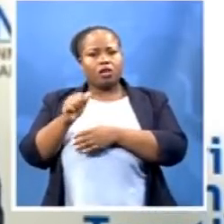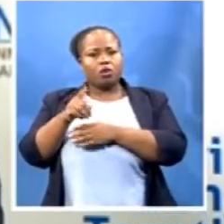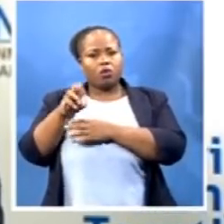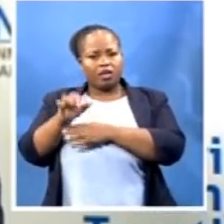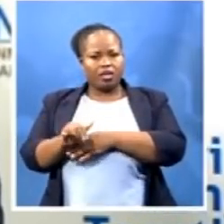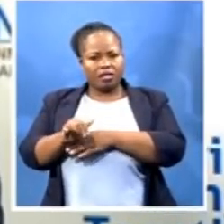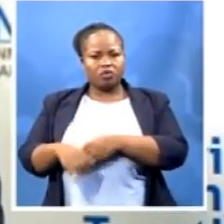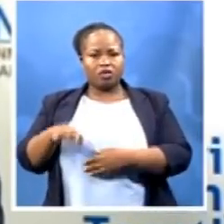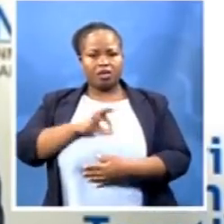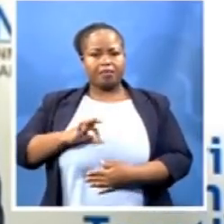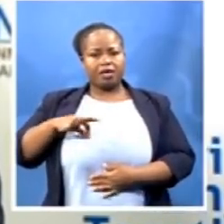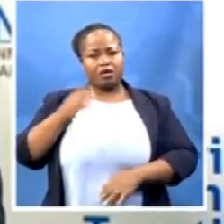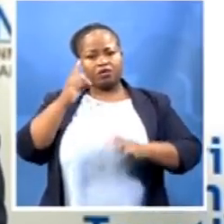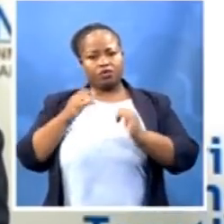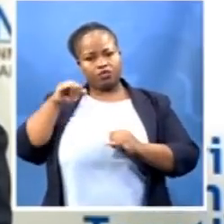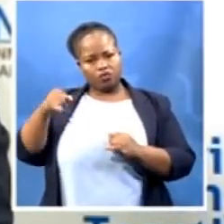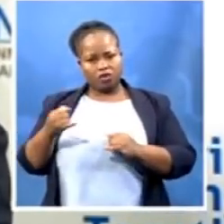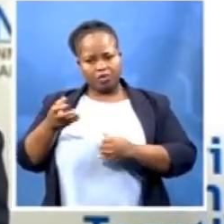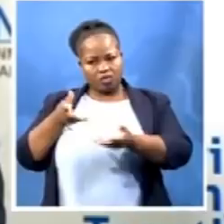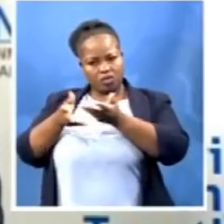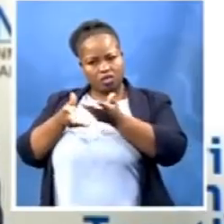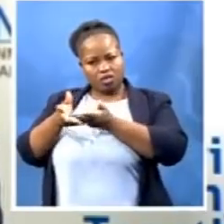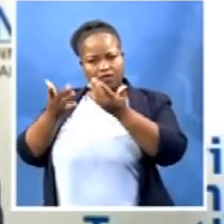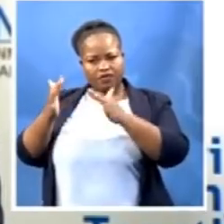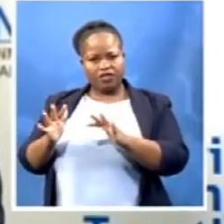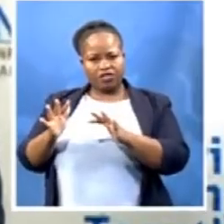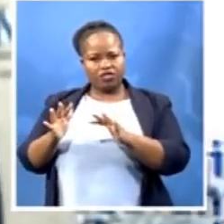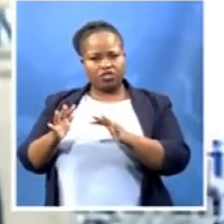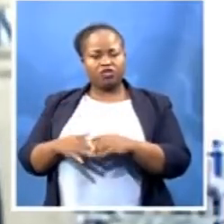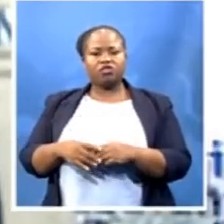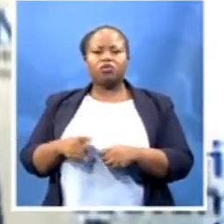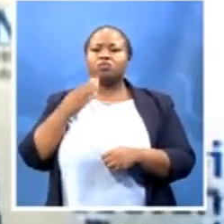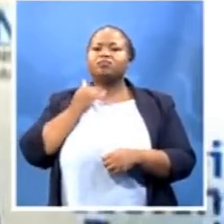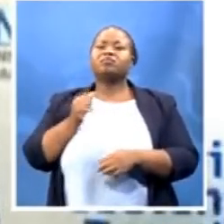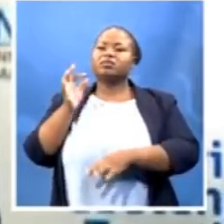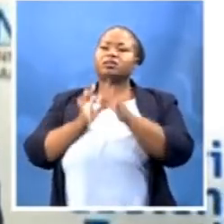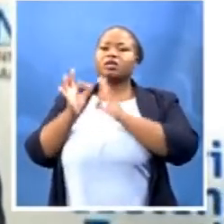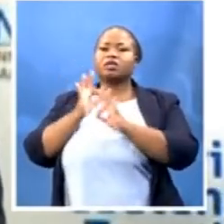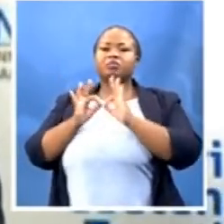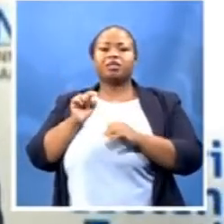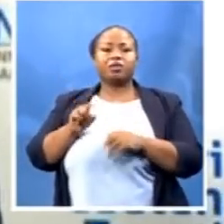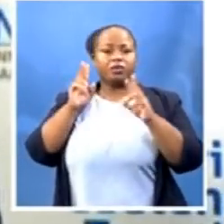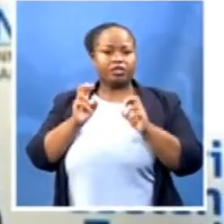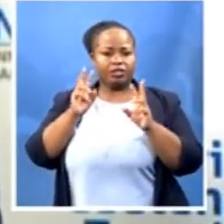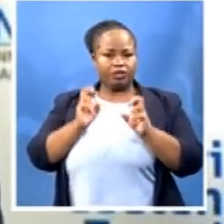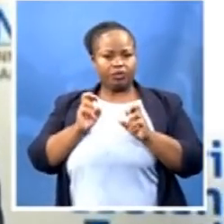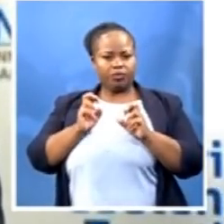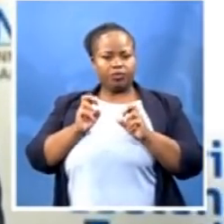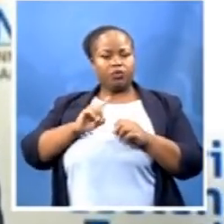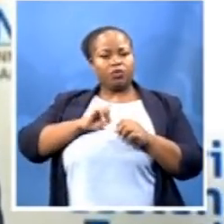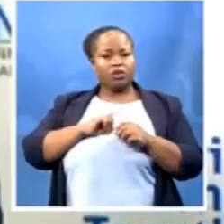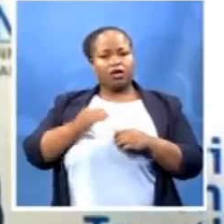Johannesburg, seeking clarity on the matter in light of the current national regulations on